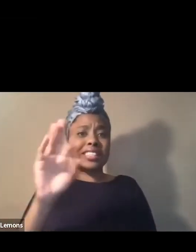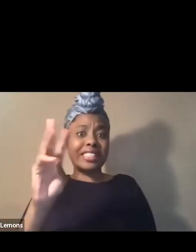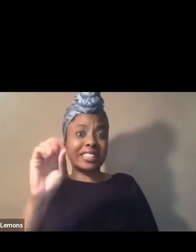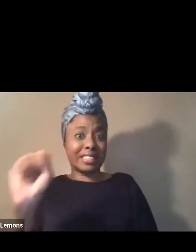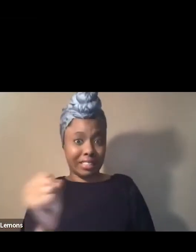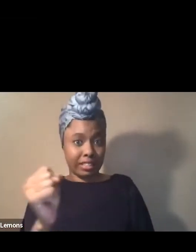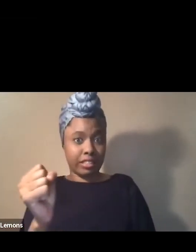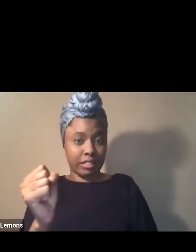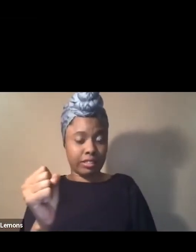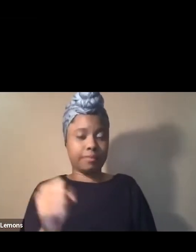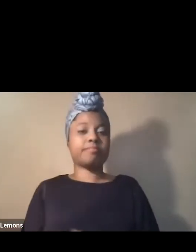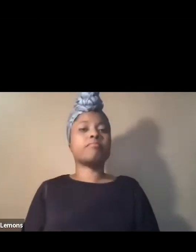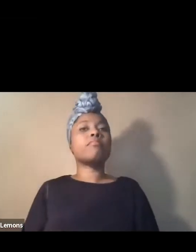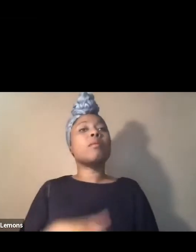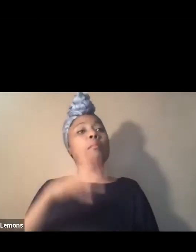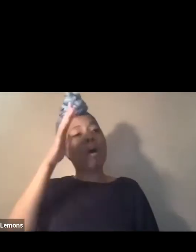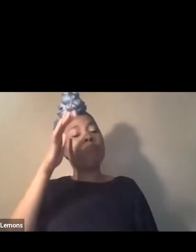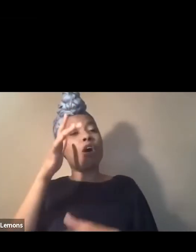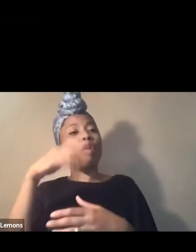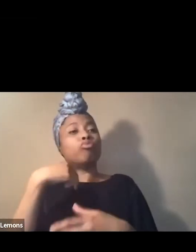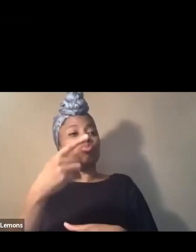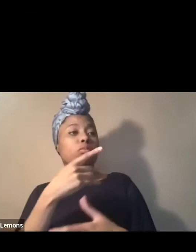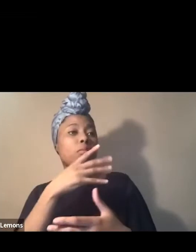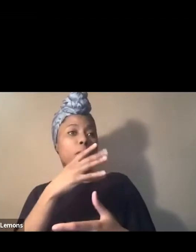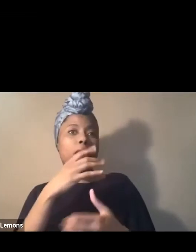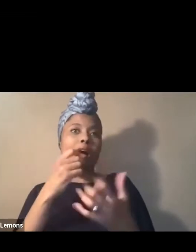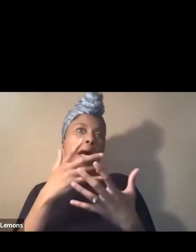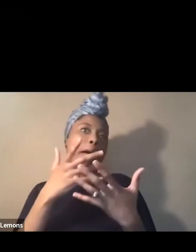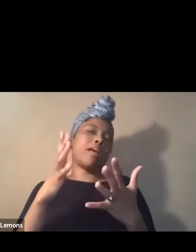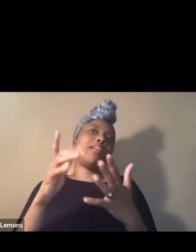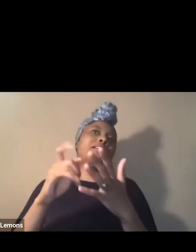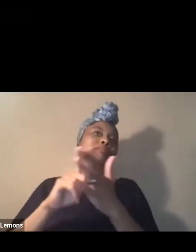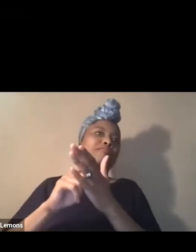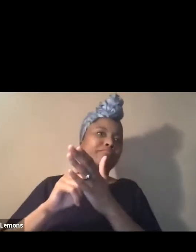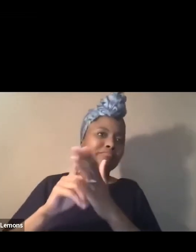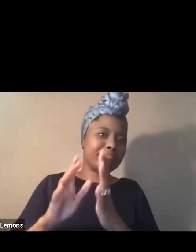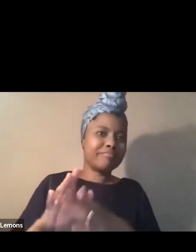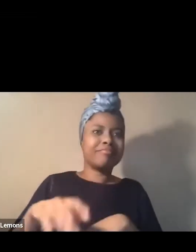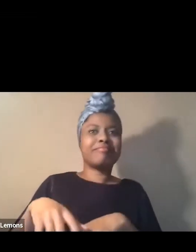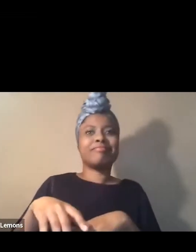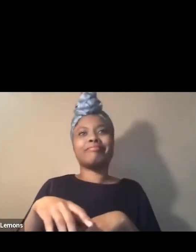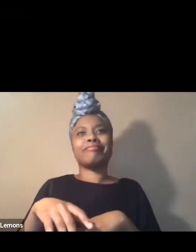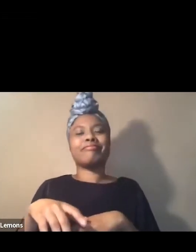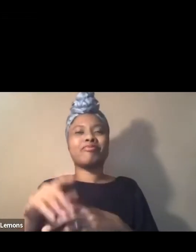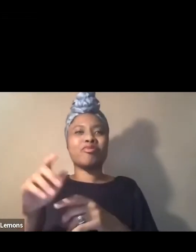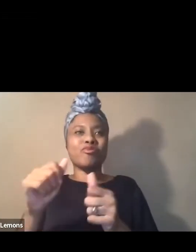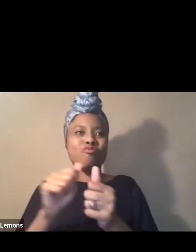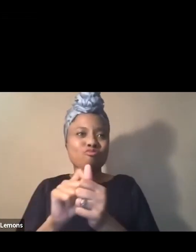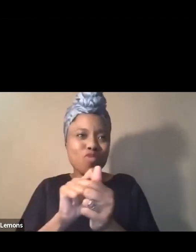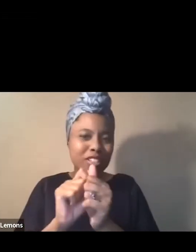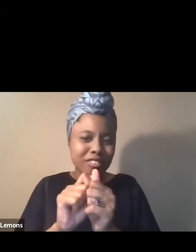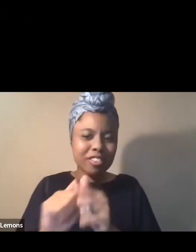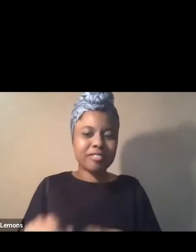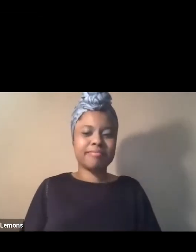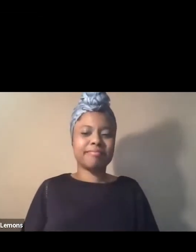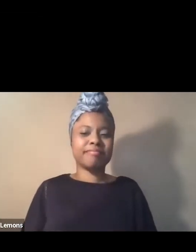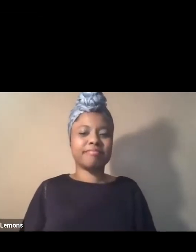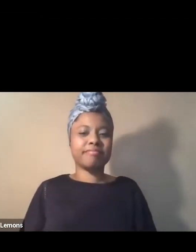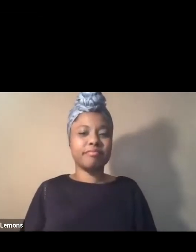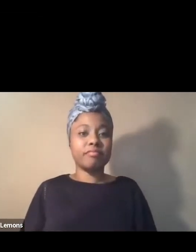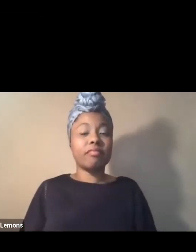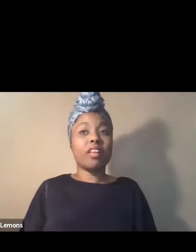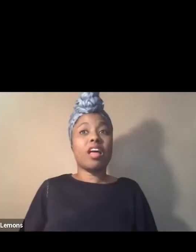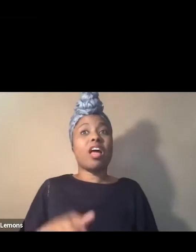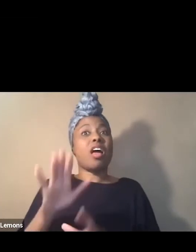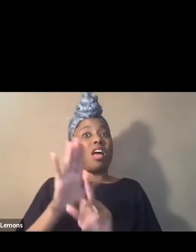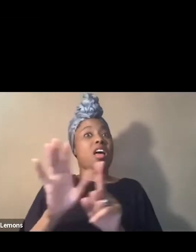father told my mother that he had many pen pals. And when they found out that he was Black,